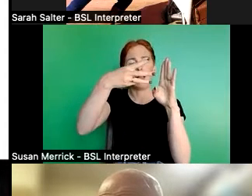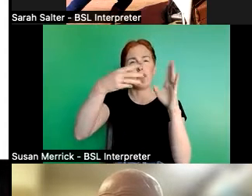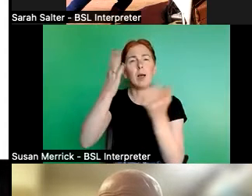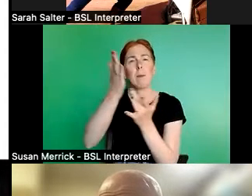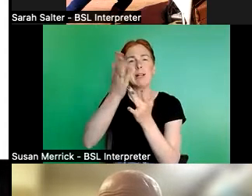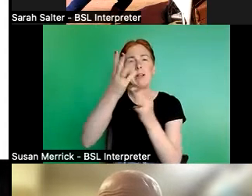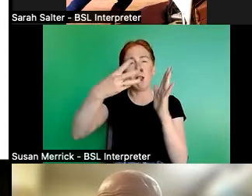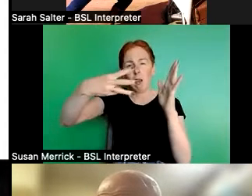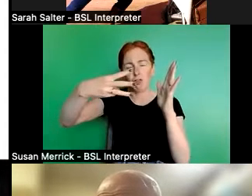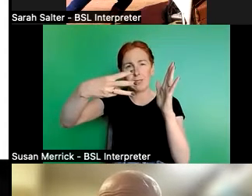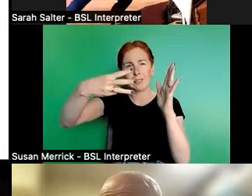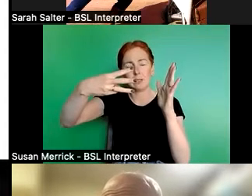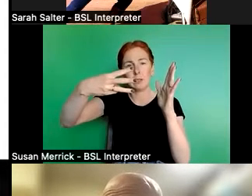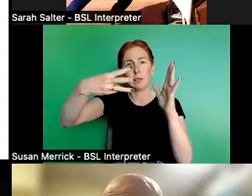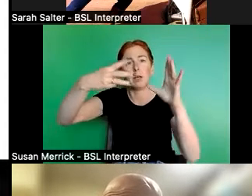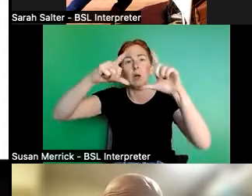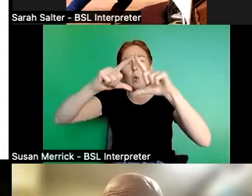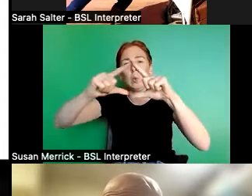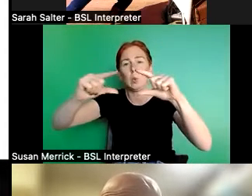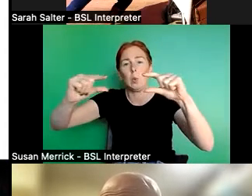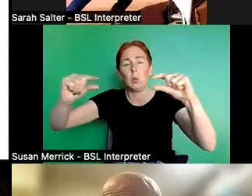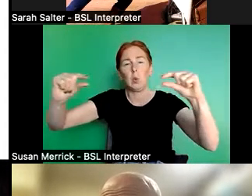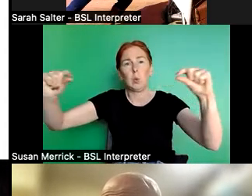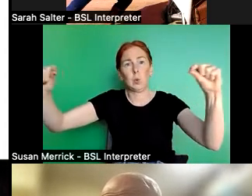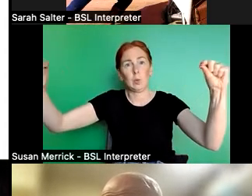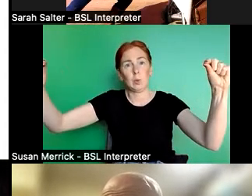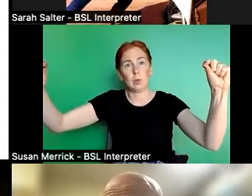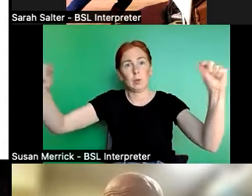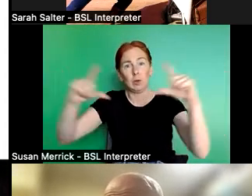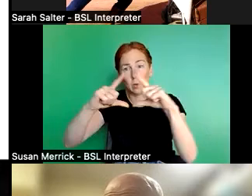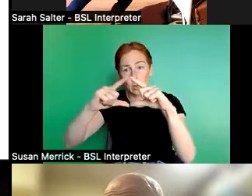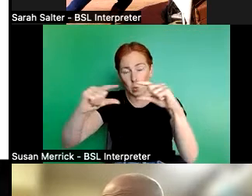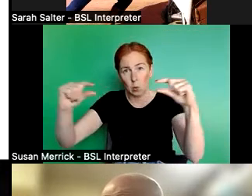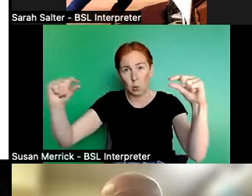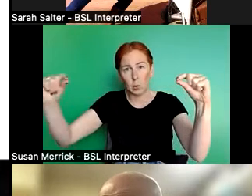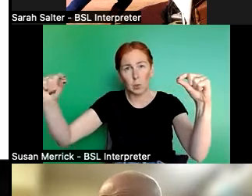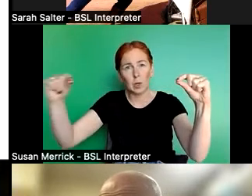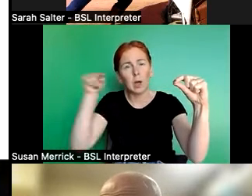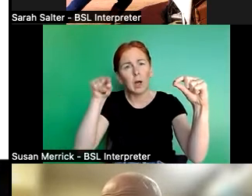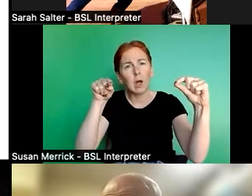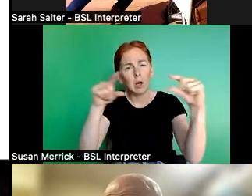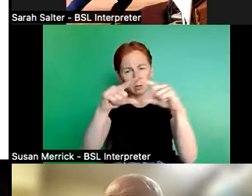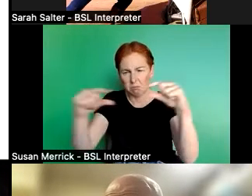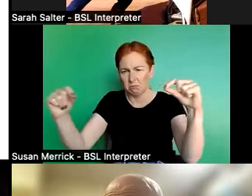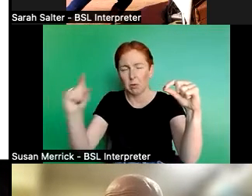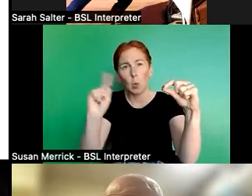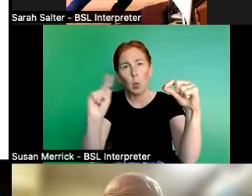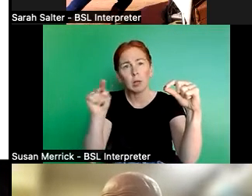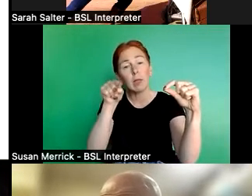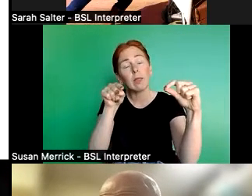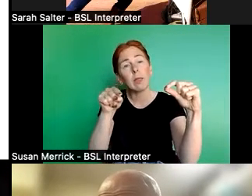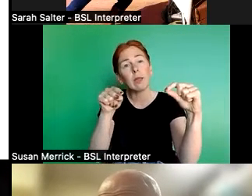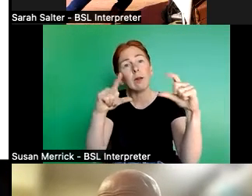absent. And those lines are the photoreceptors, the cells that are affected by Usher syndrome,